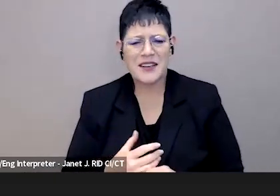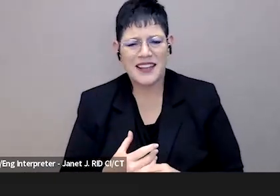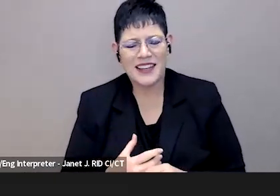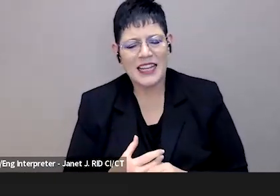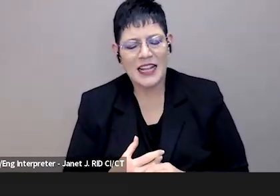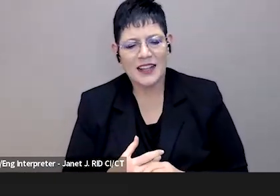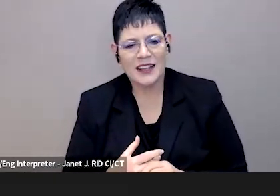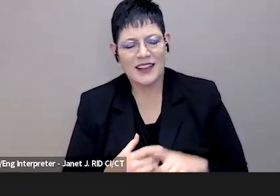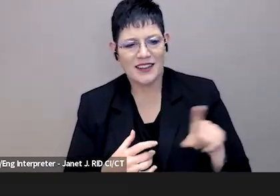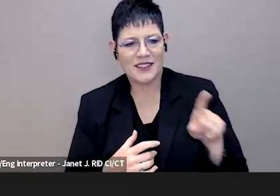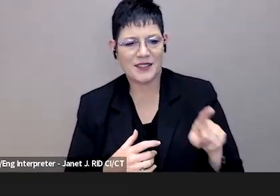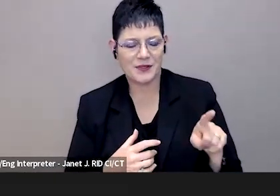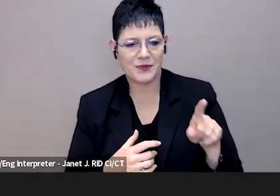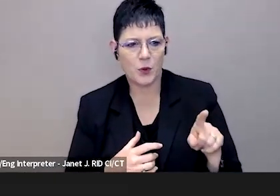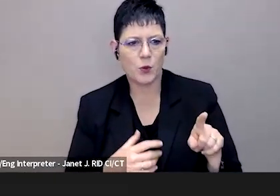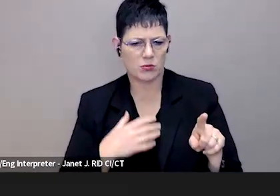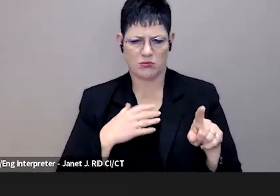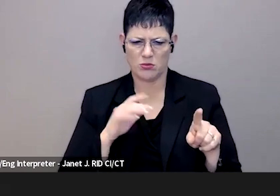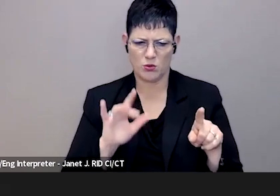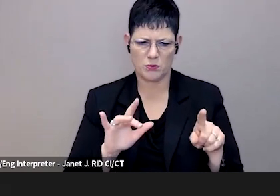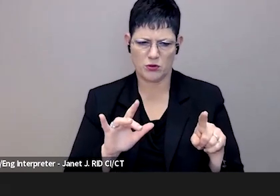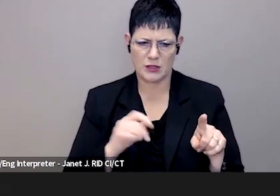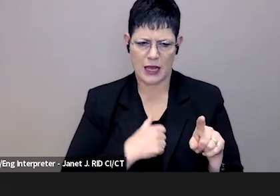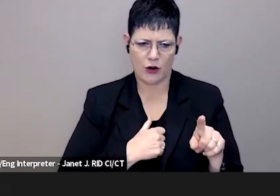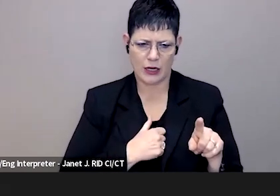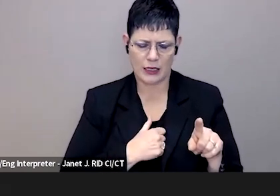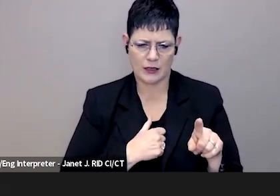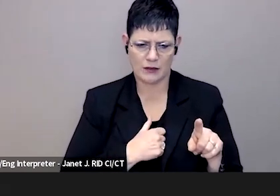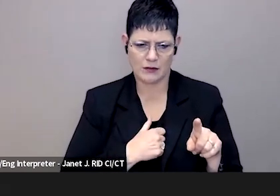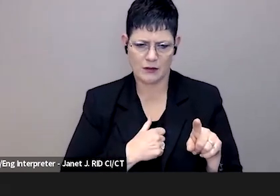Yeah, following, whoops, sorry.